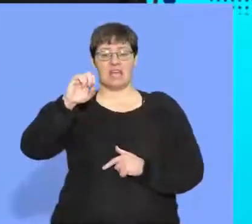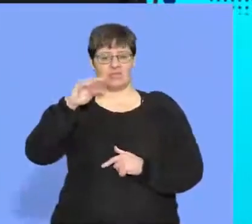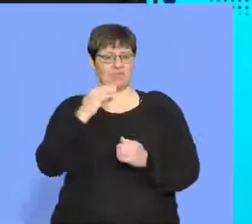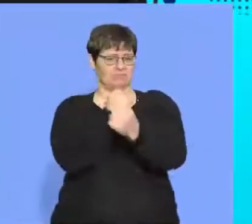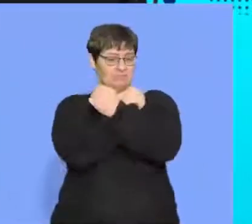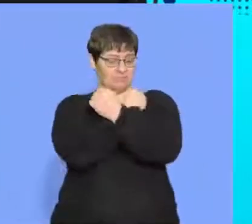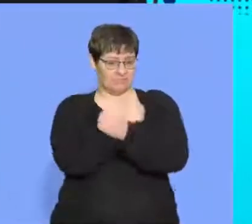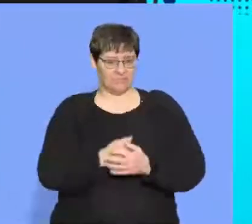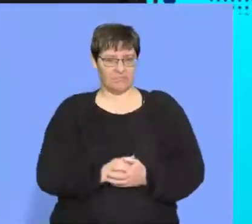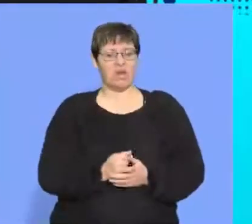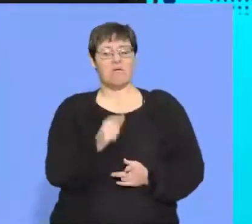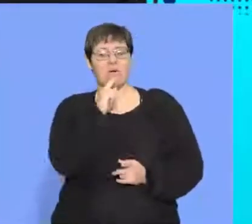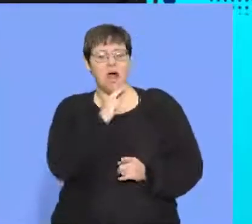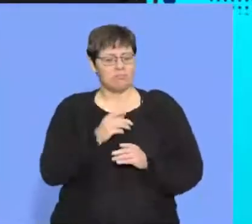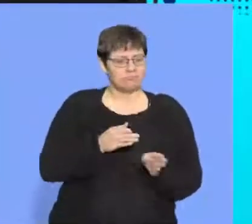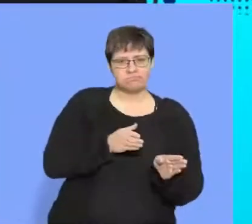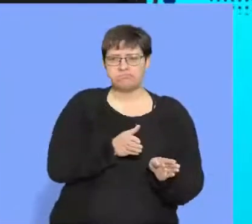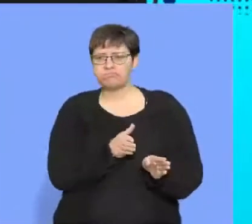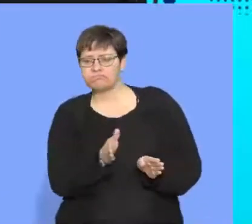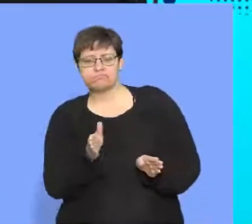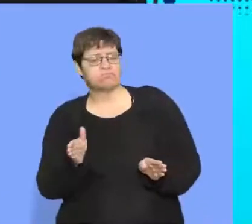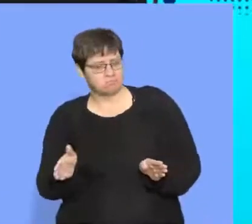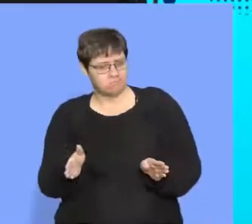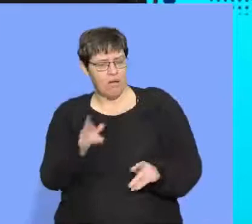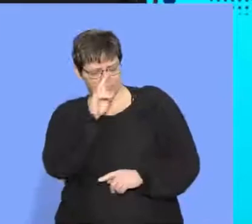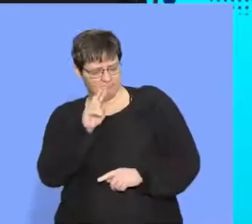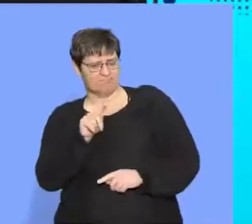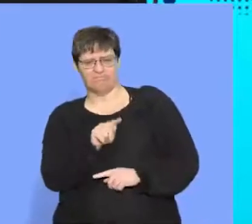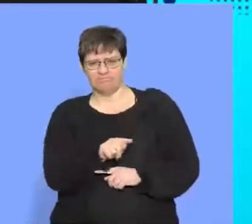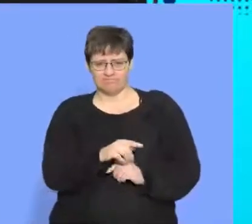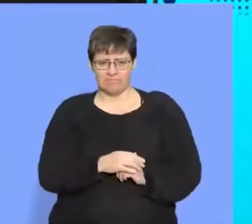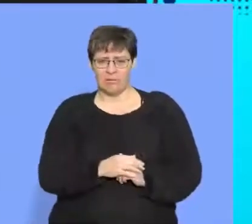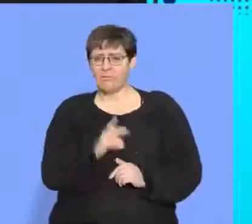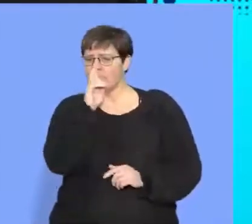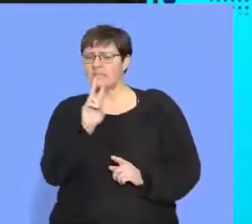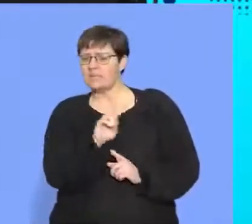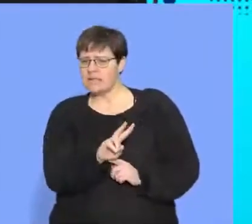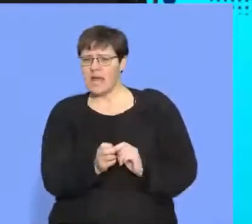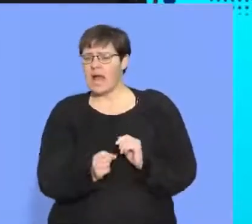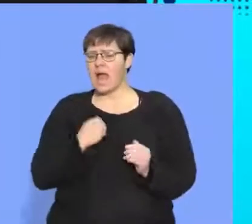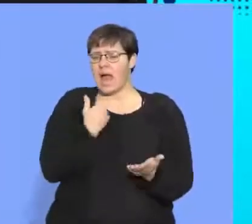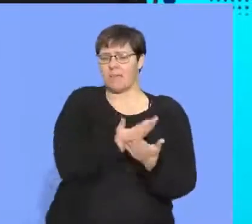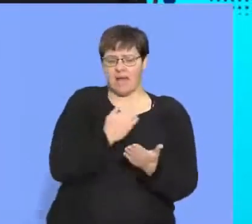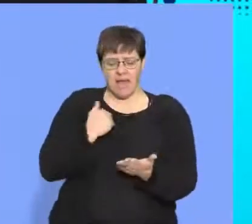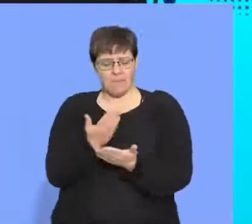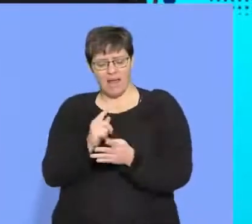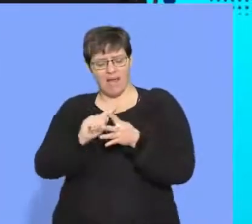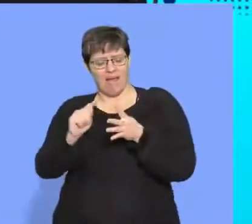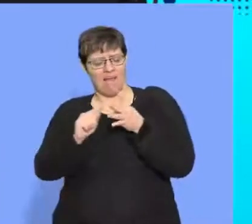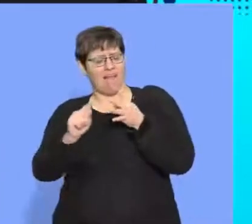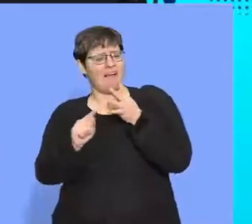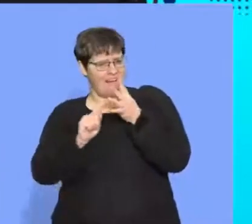this very interesting and exciting branch of physics. And we're going to be having a look at how it has applications